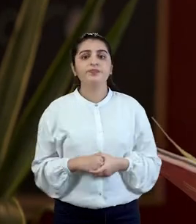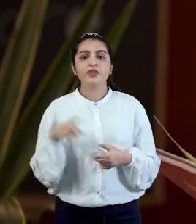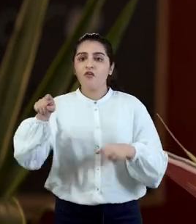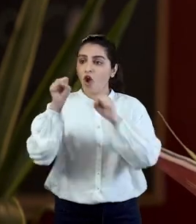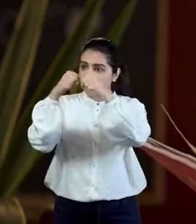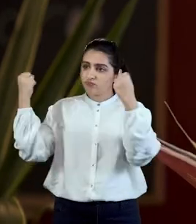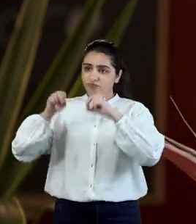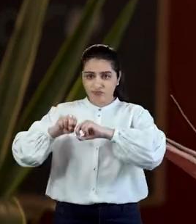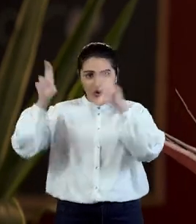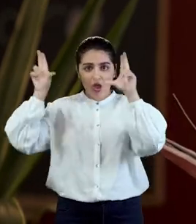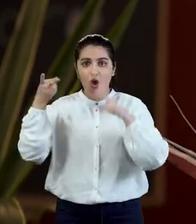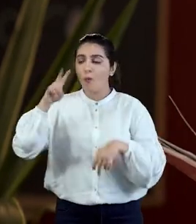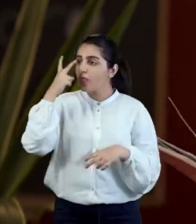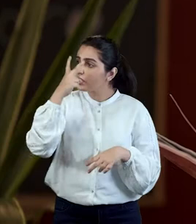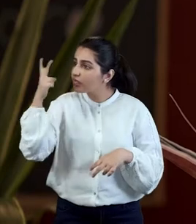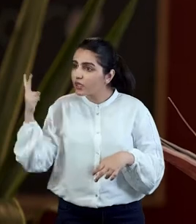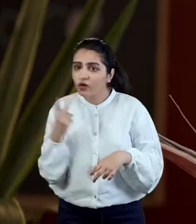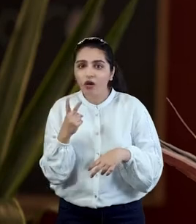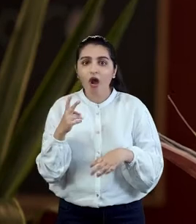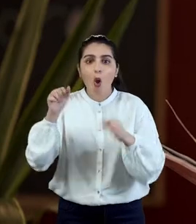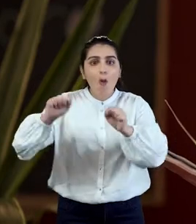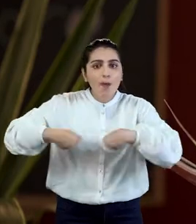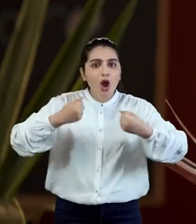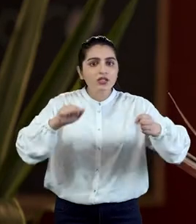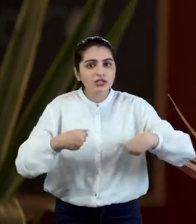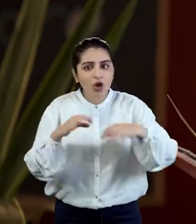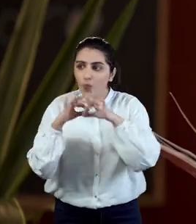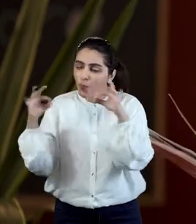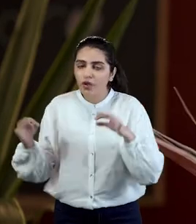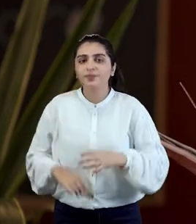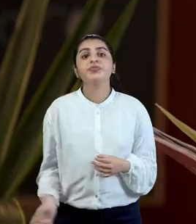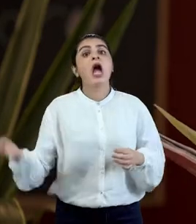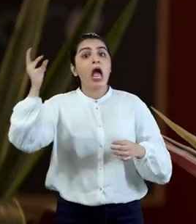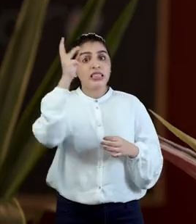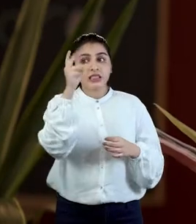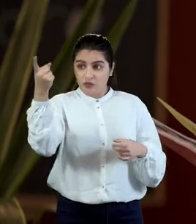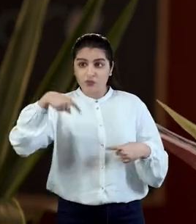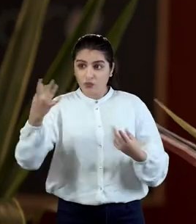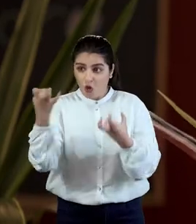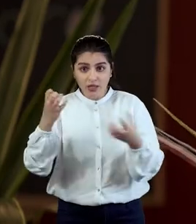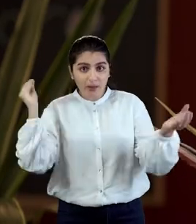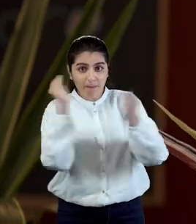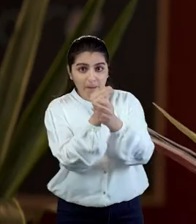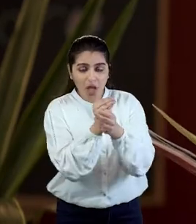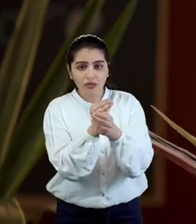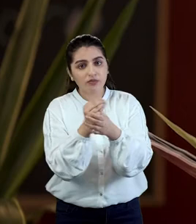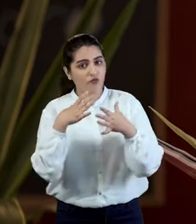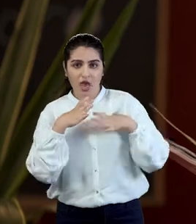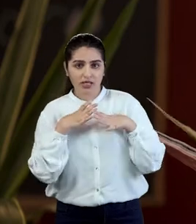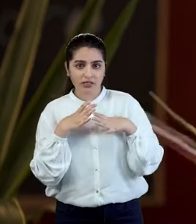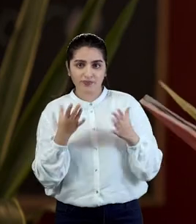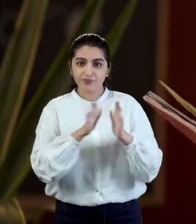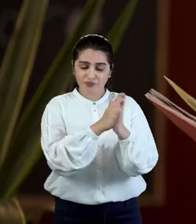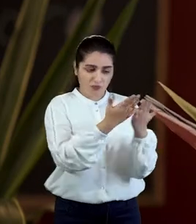the cupboard door, looked at all the darned socks and grunted. "Chance number 3, he said. And he opened his